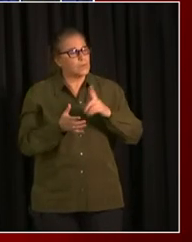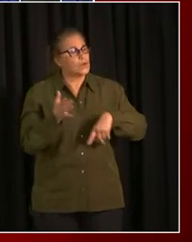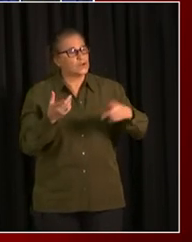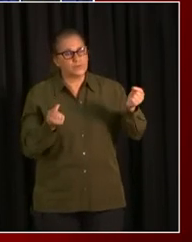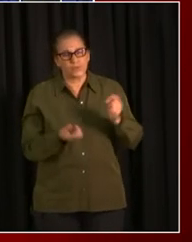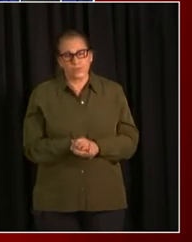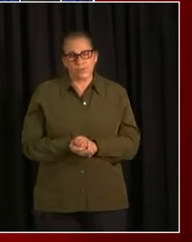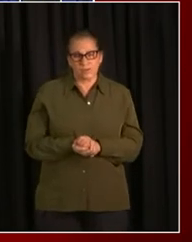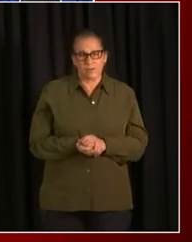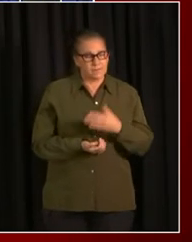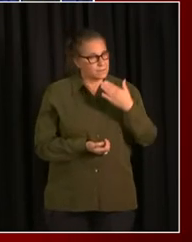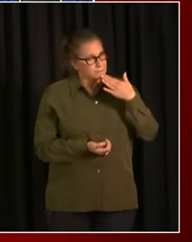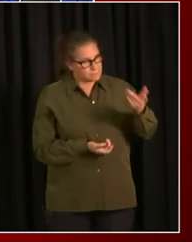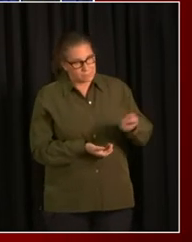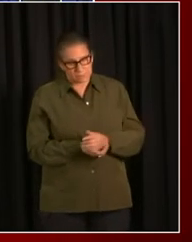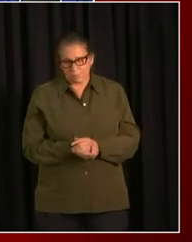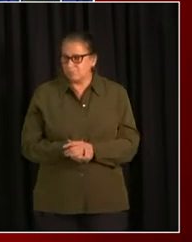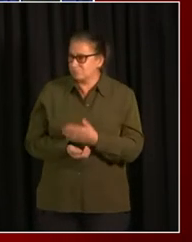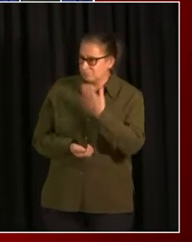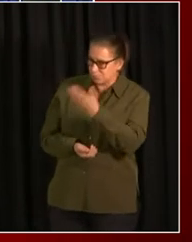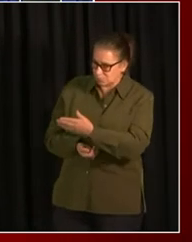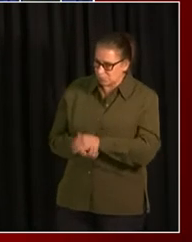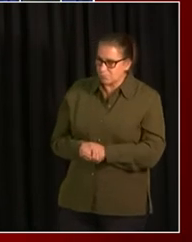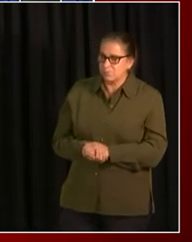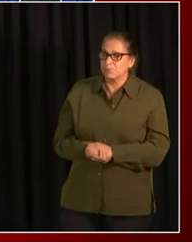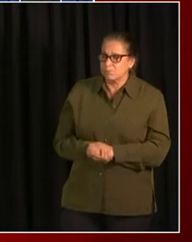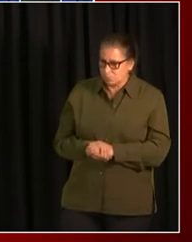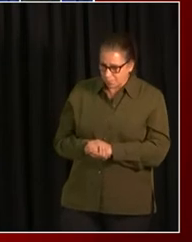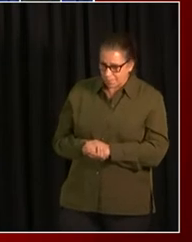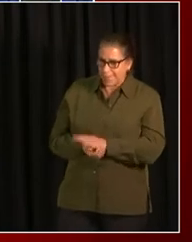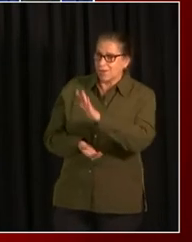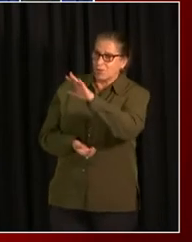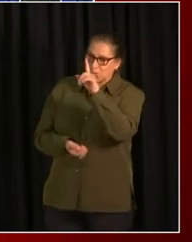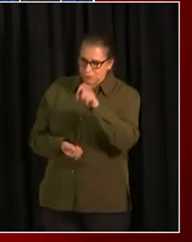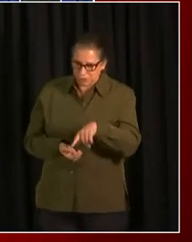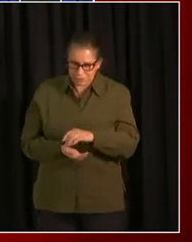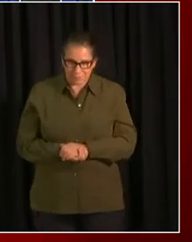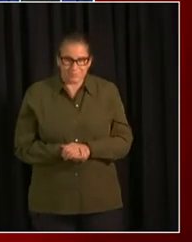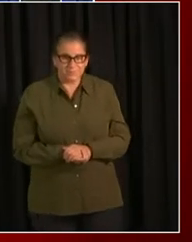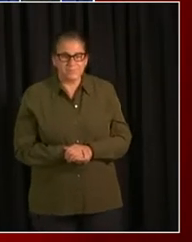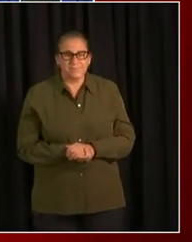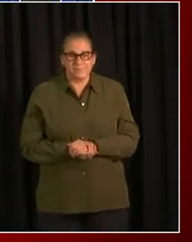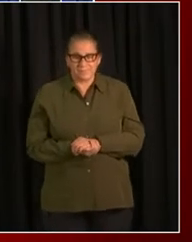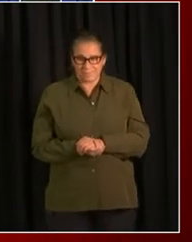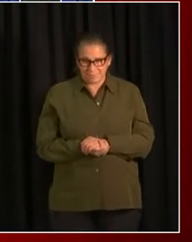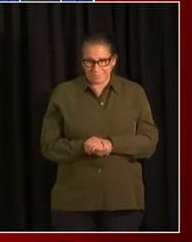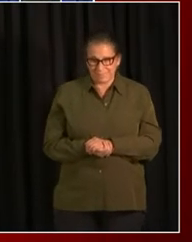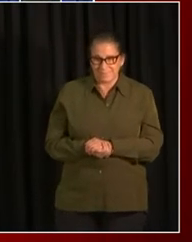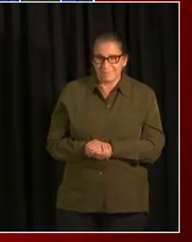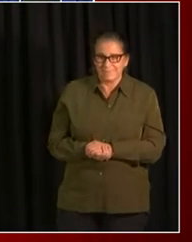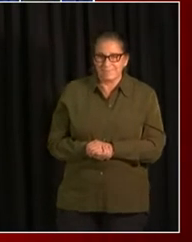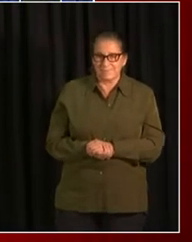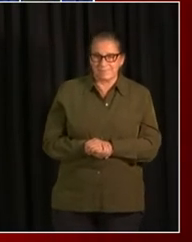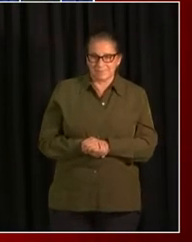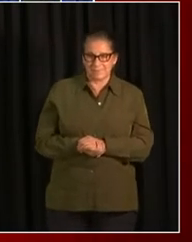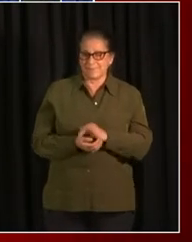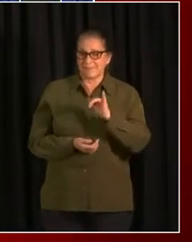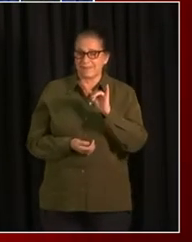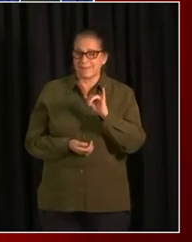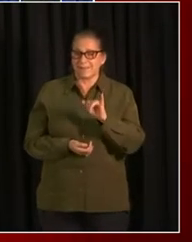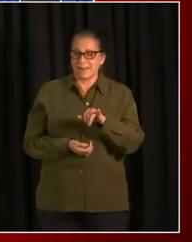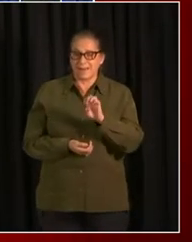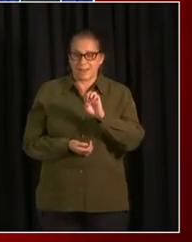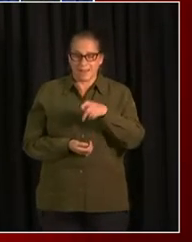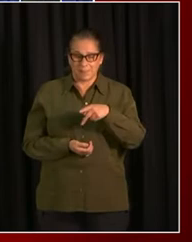Thank you, Jacqueline. That's a very great question for our epidemiologist that's on the line,